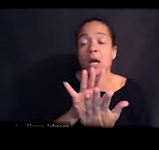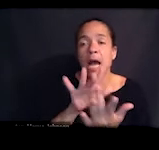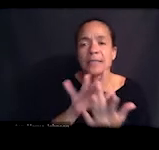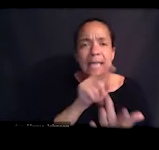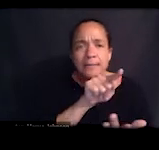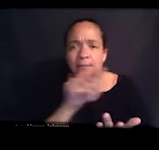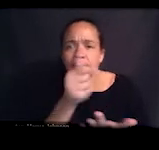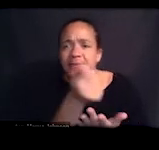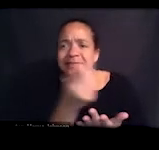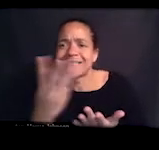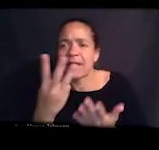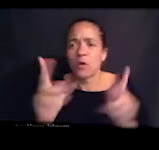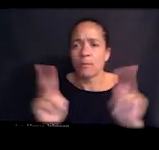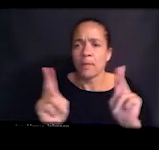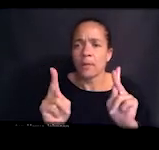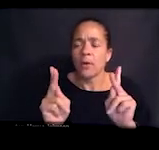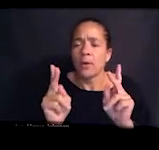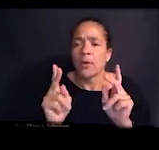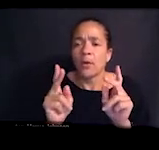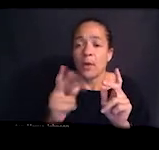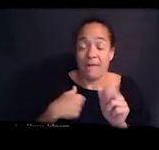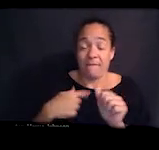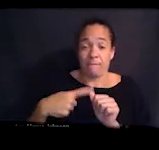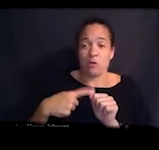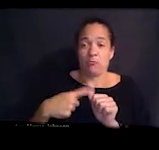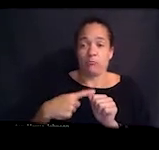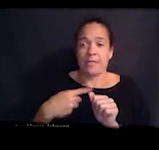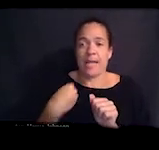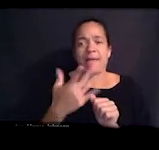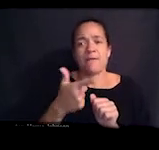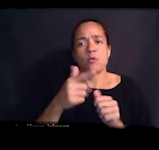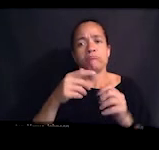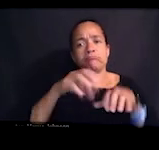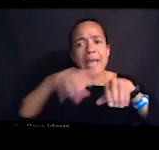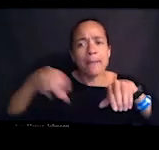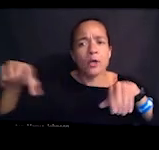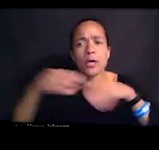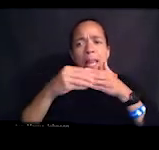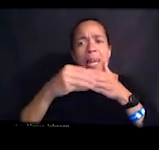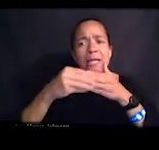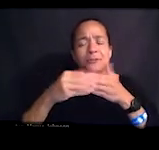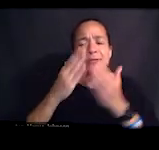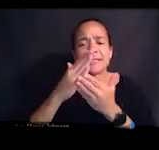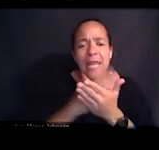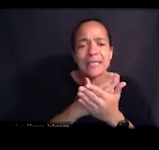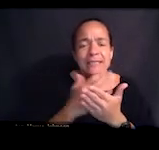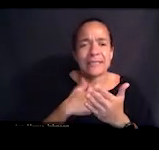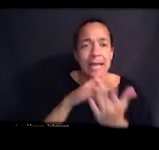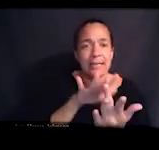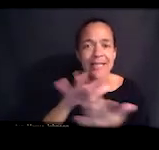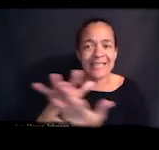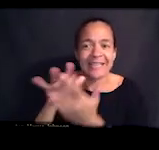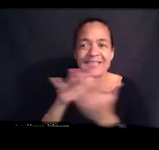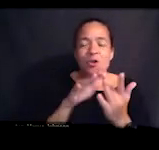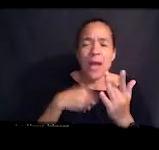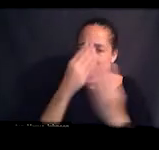people after I had given you guys that neighborhood leaders list. And I let them know, hey, my foundation is going to be